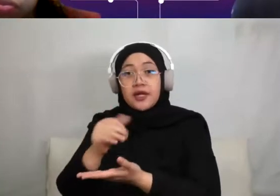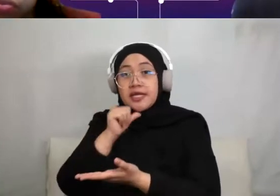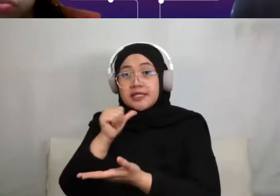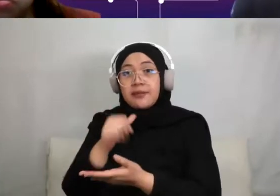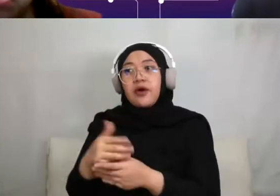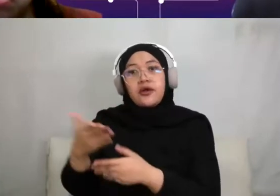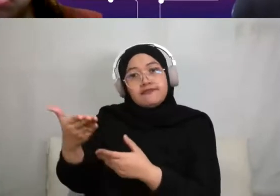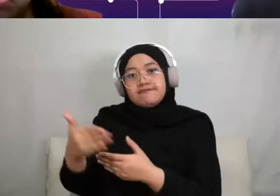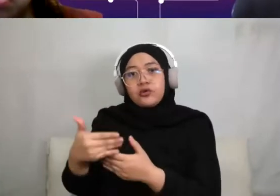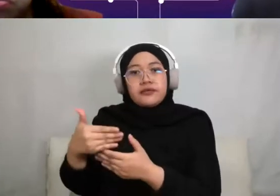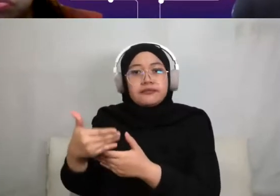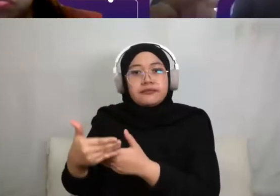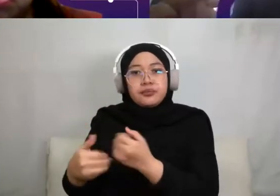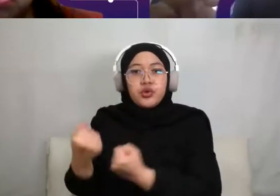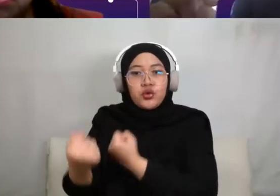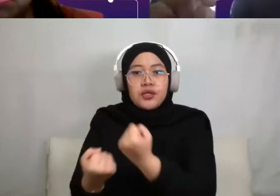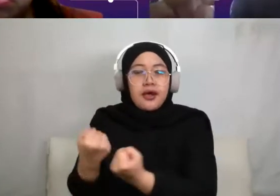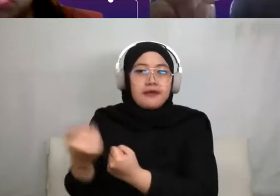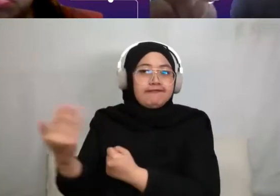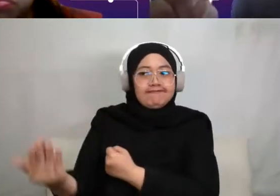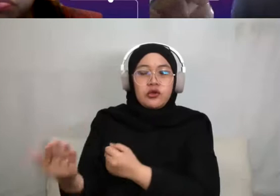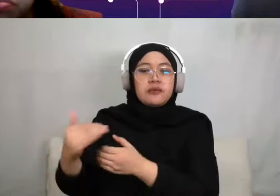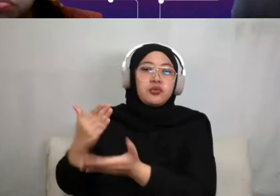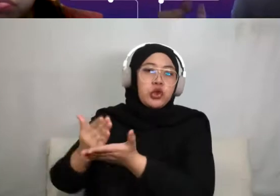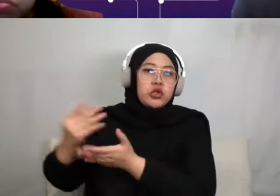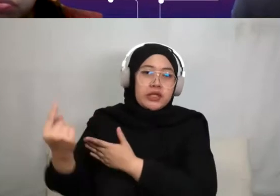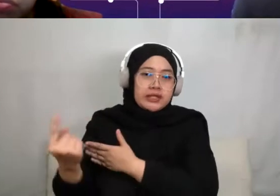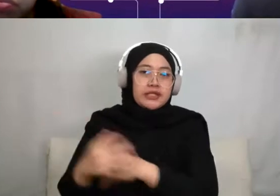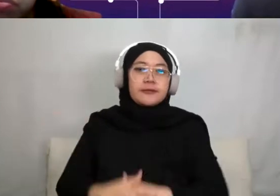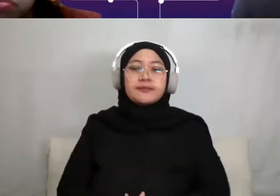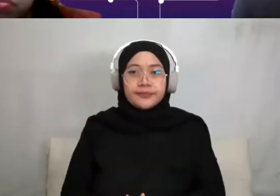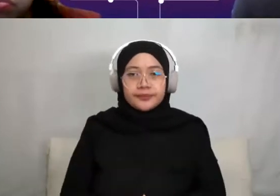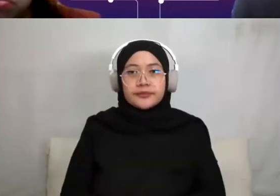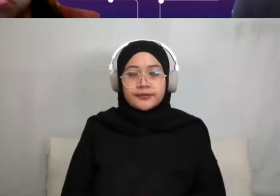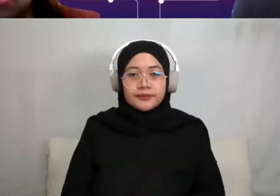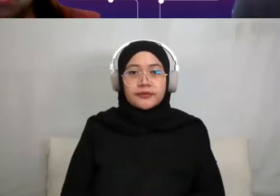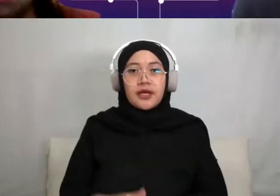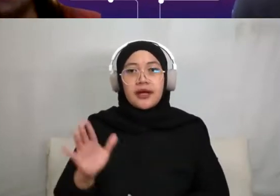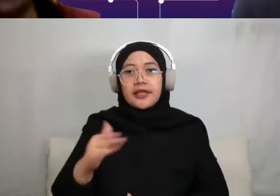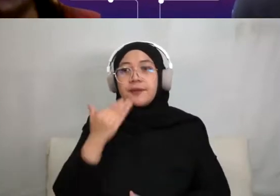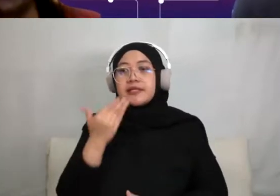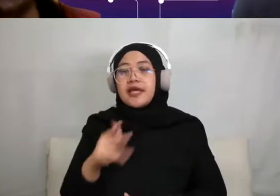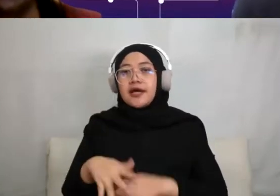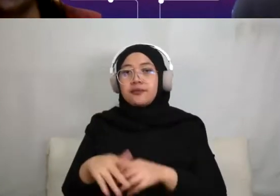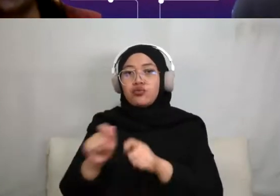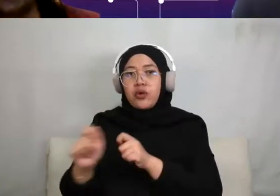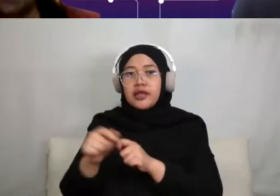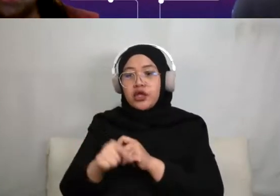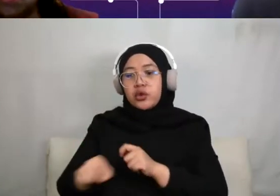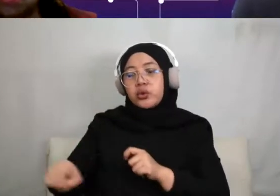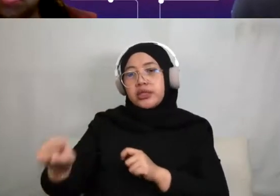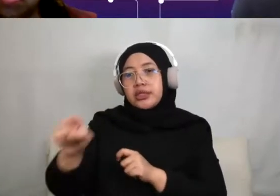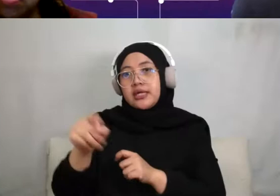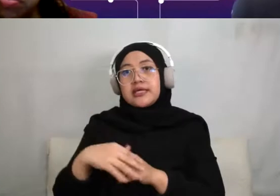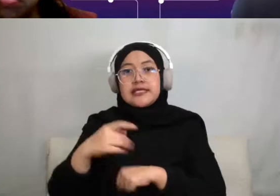will take our consent while finalizing the routes. Every single time, we will ask for longer routes only to operate buses for more